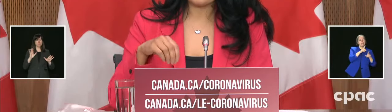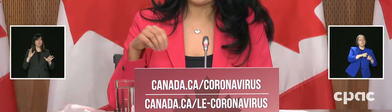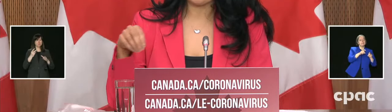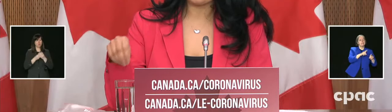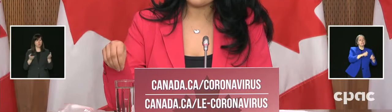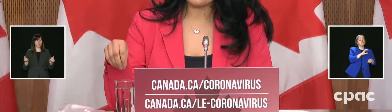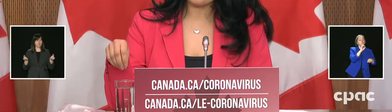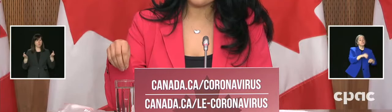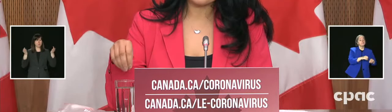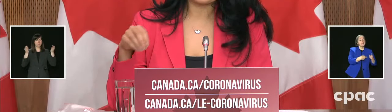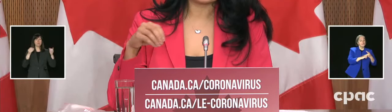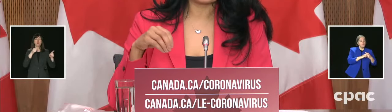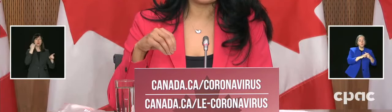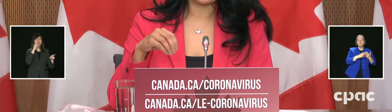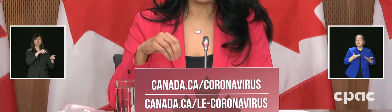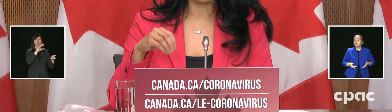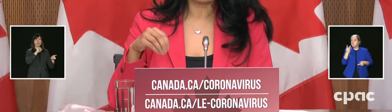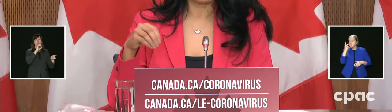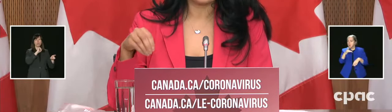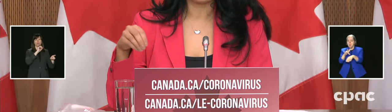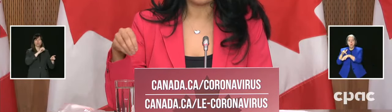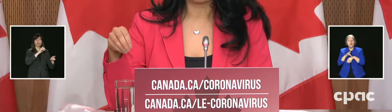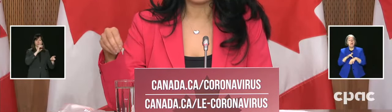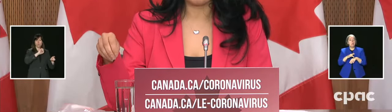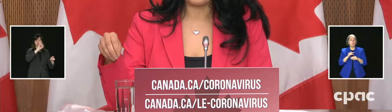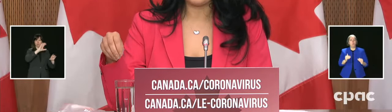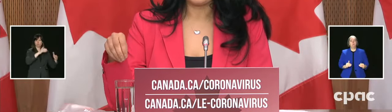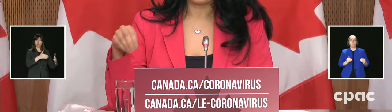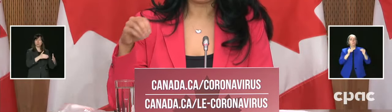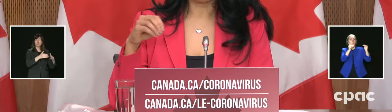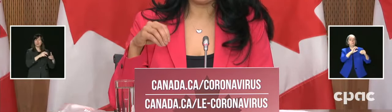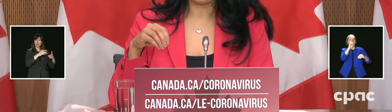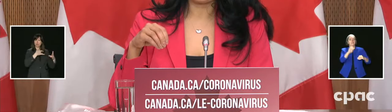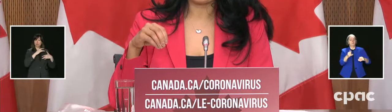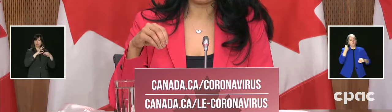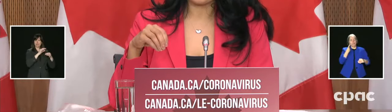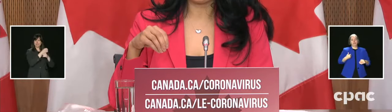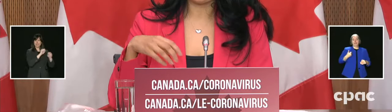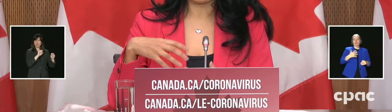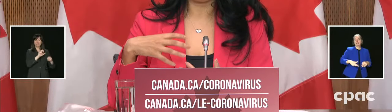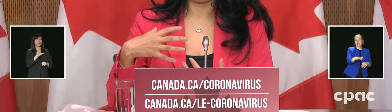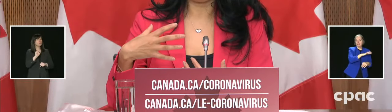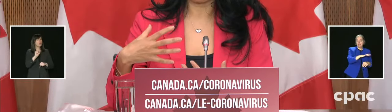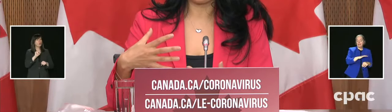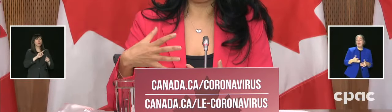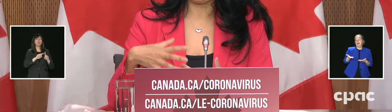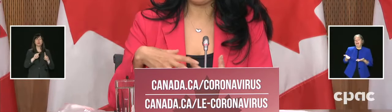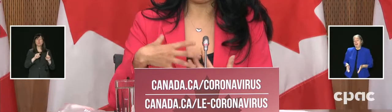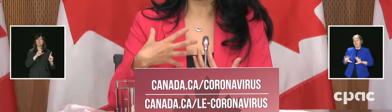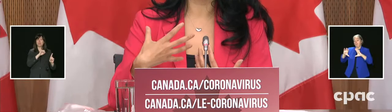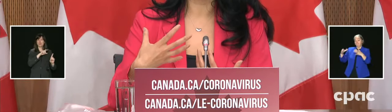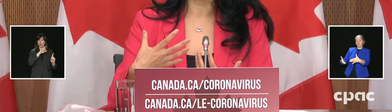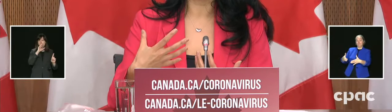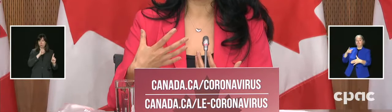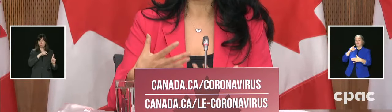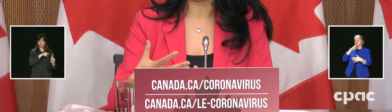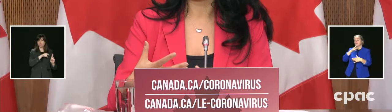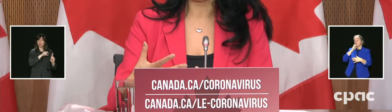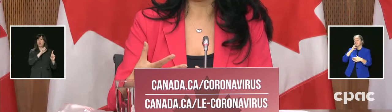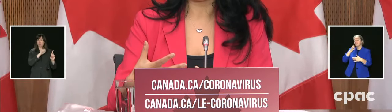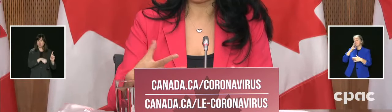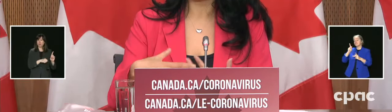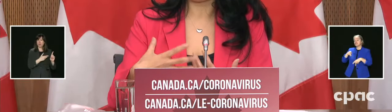about people in older age groups, it's not usually an issue around safety. It's whether or not, if you're older, if you're able to